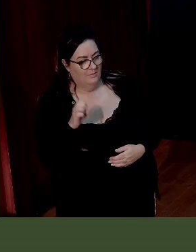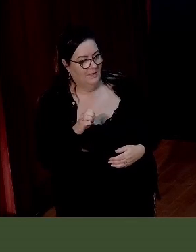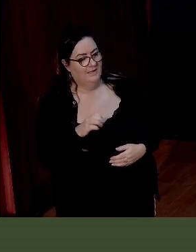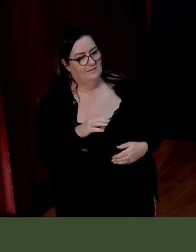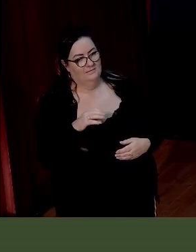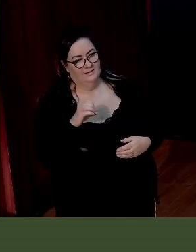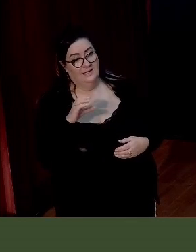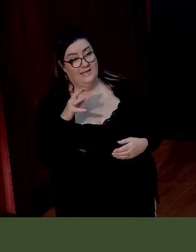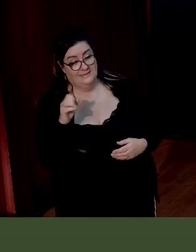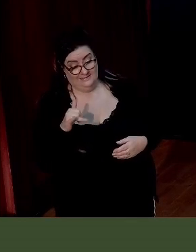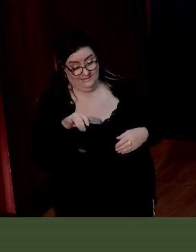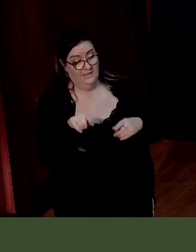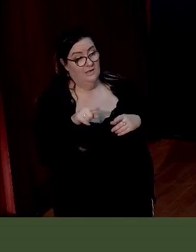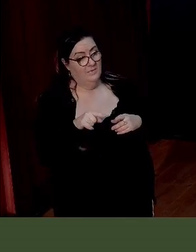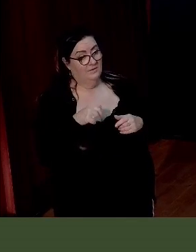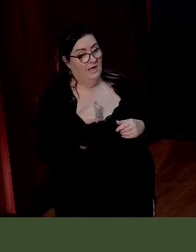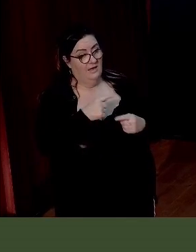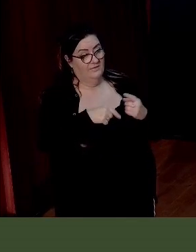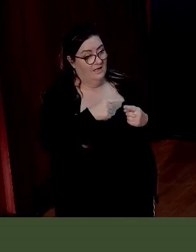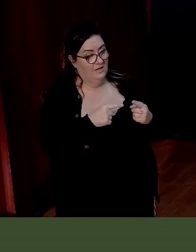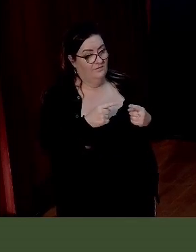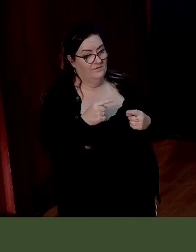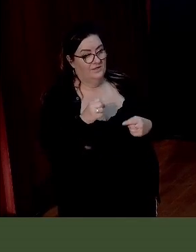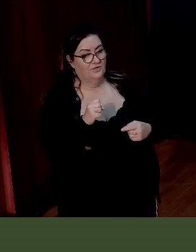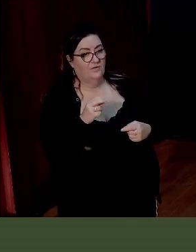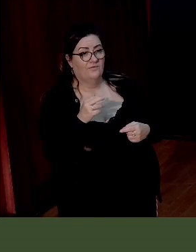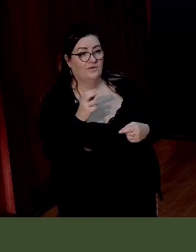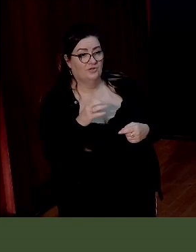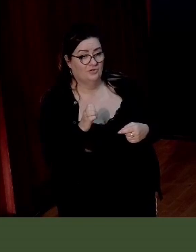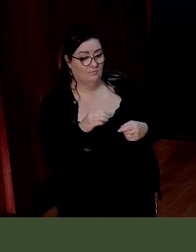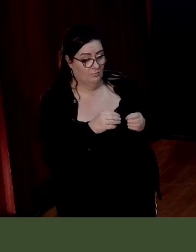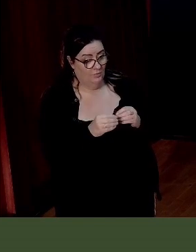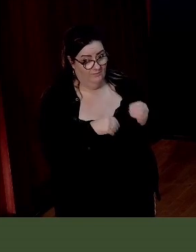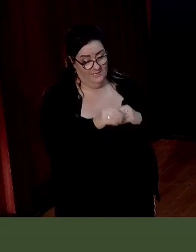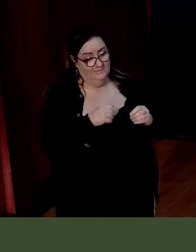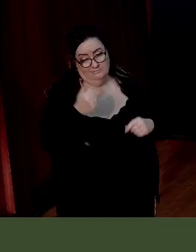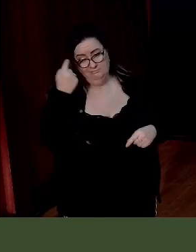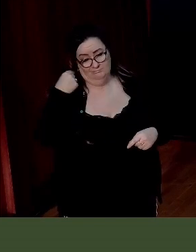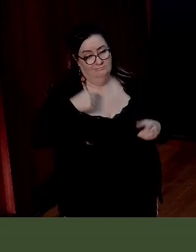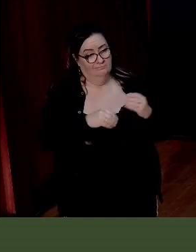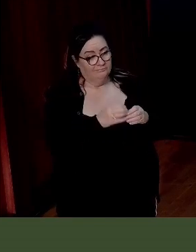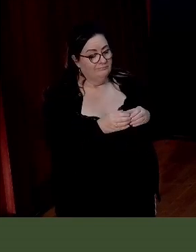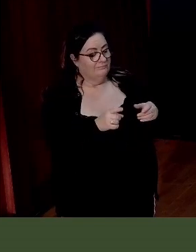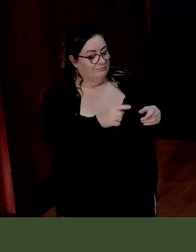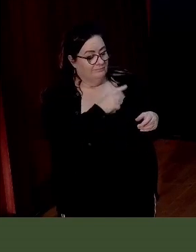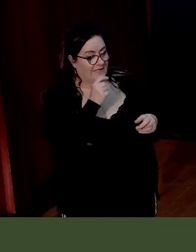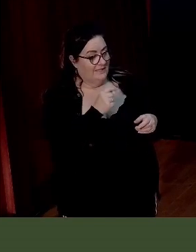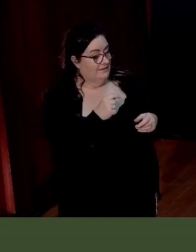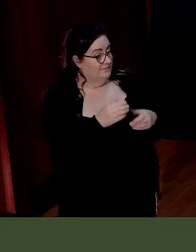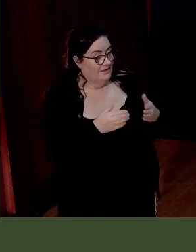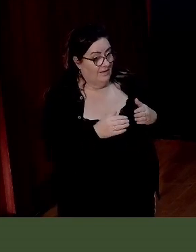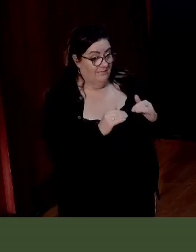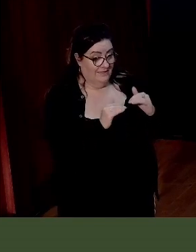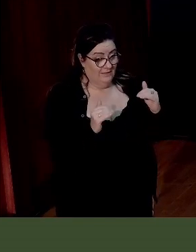in their exploration of the life cycles of the suffrage movement and its afterlife in the Free State, they write that despite the